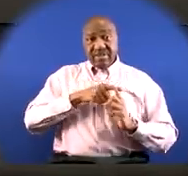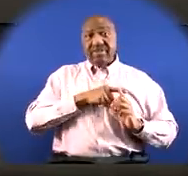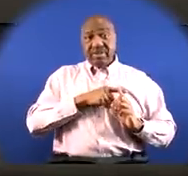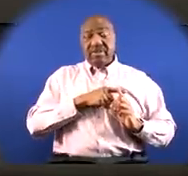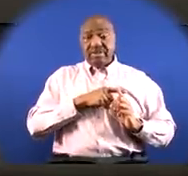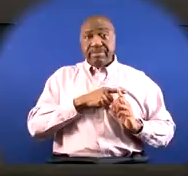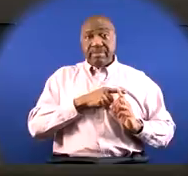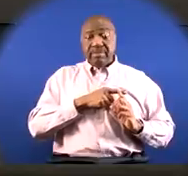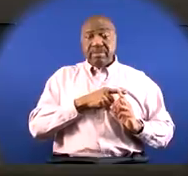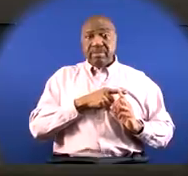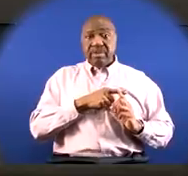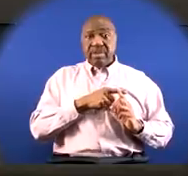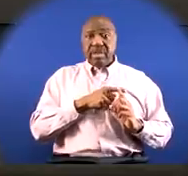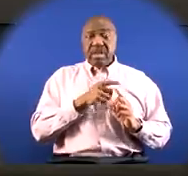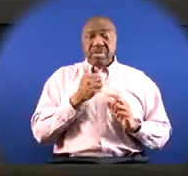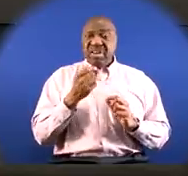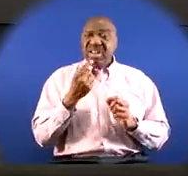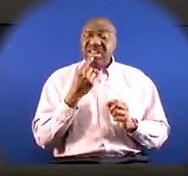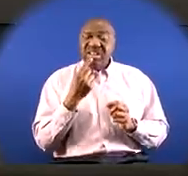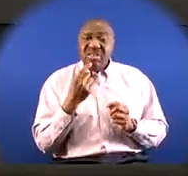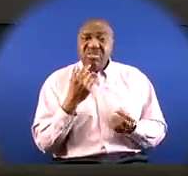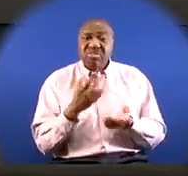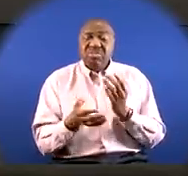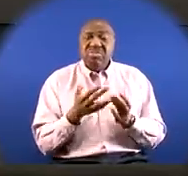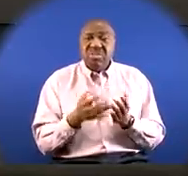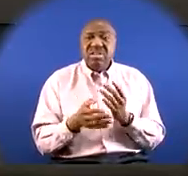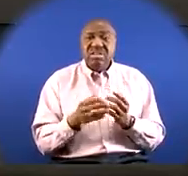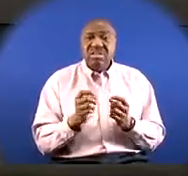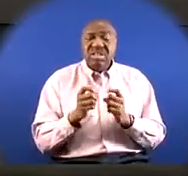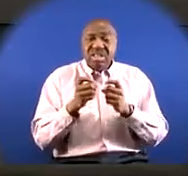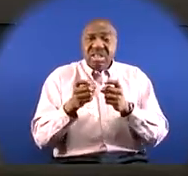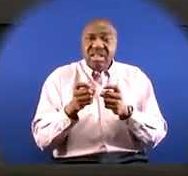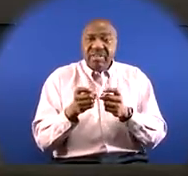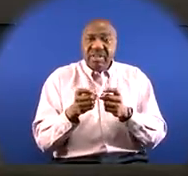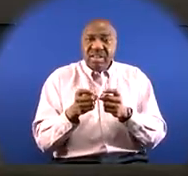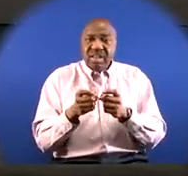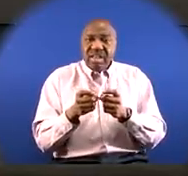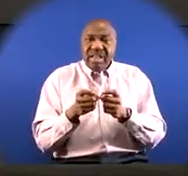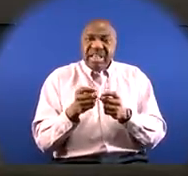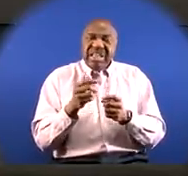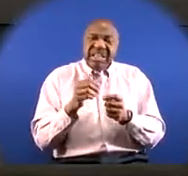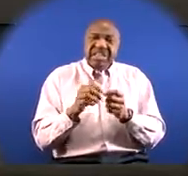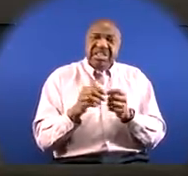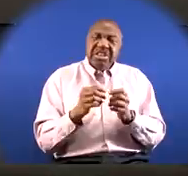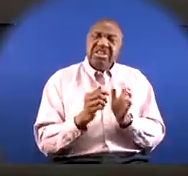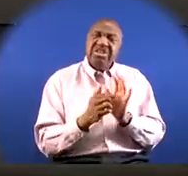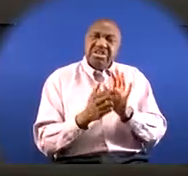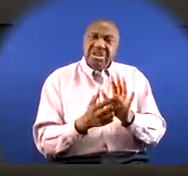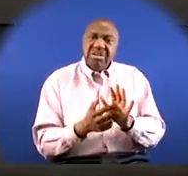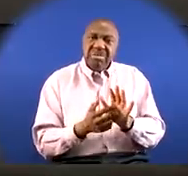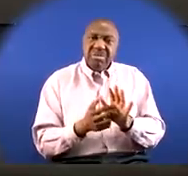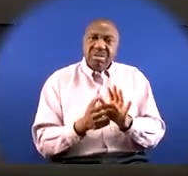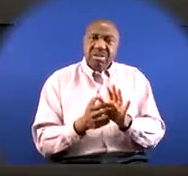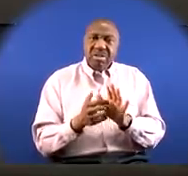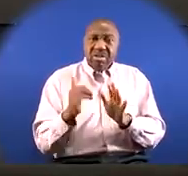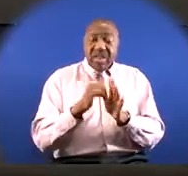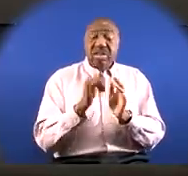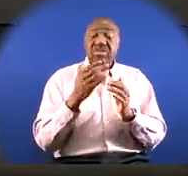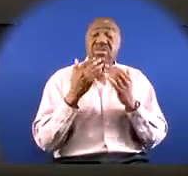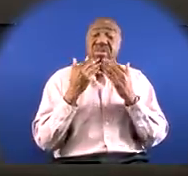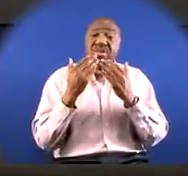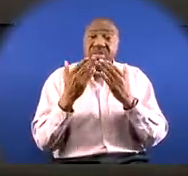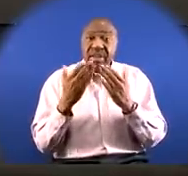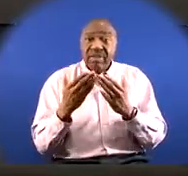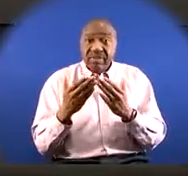And although we will not tell you what to give, may your gift be commensurate with how much you appreciate what the Lord